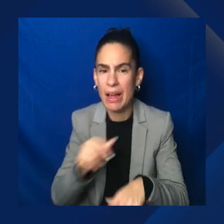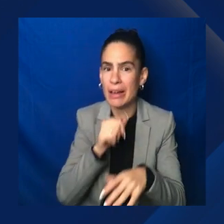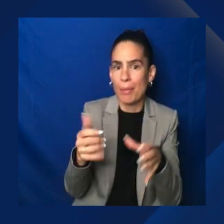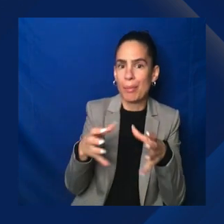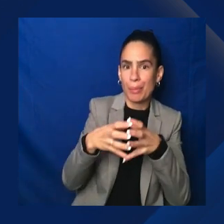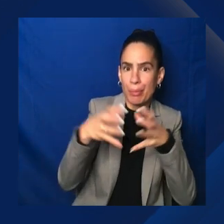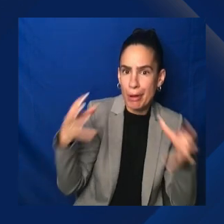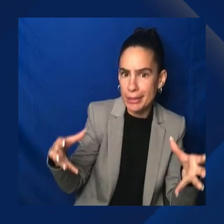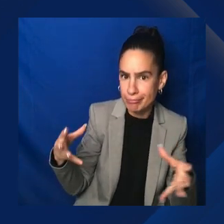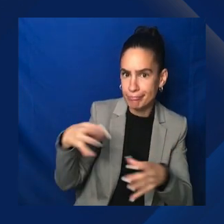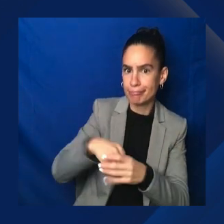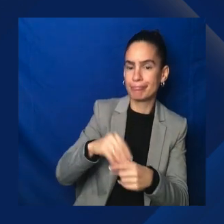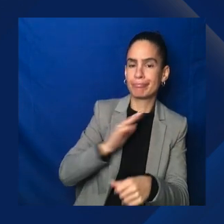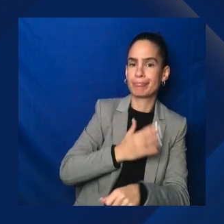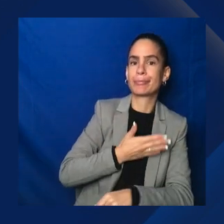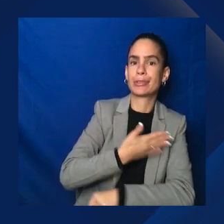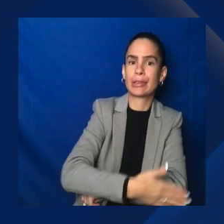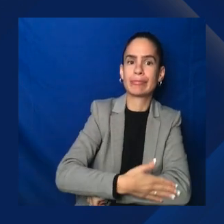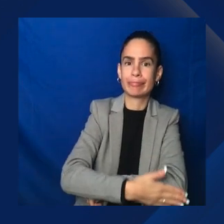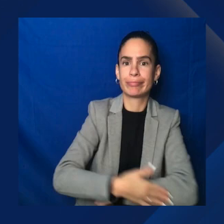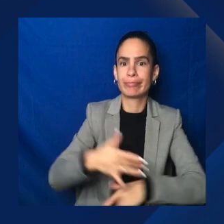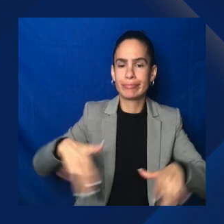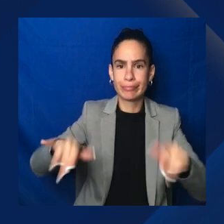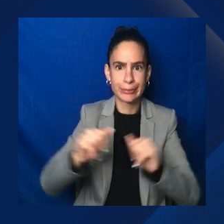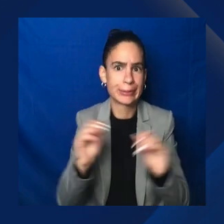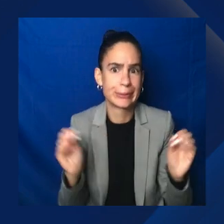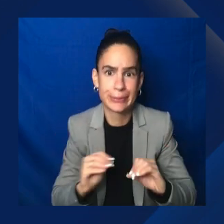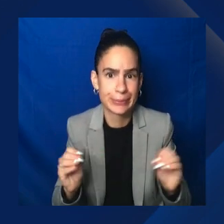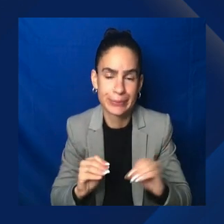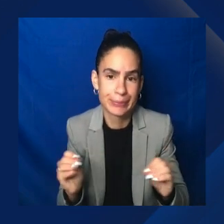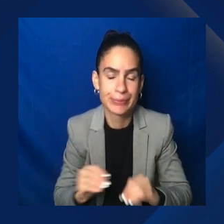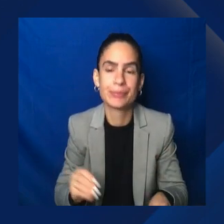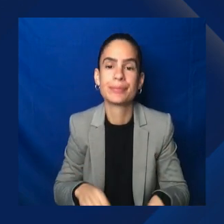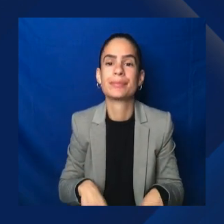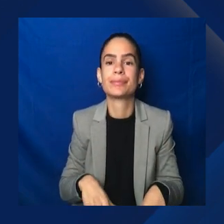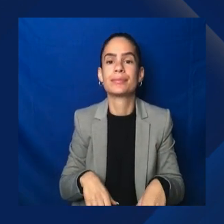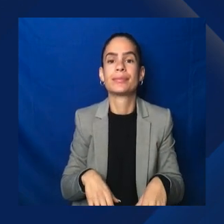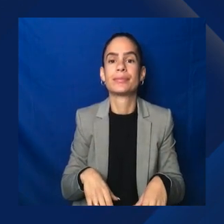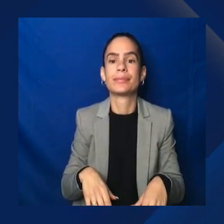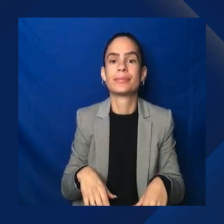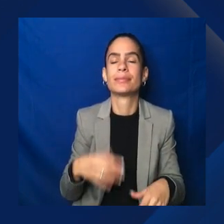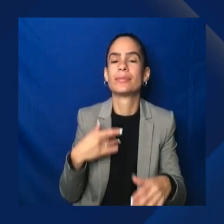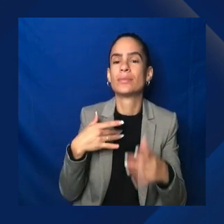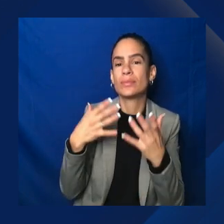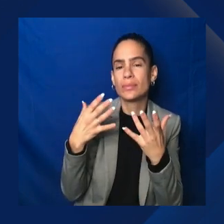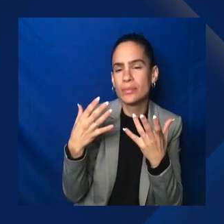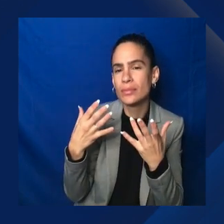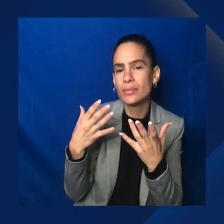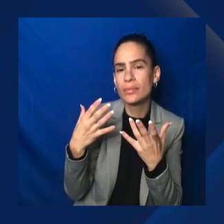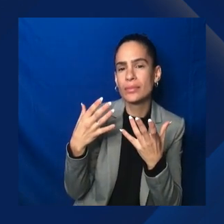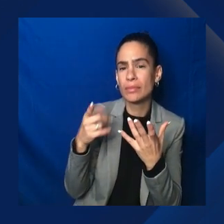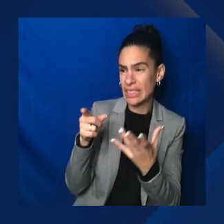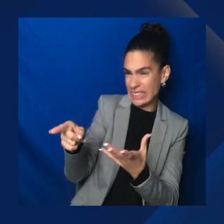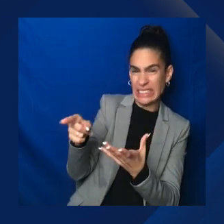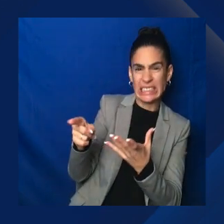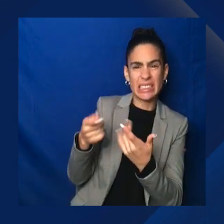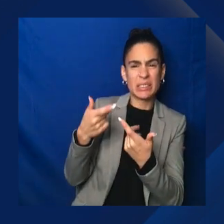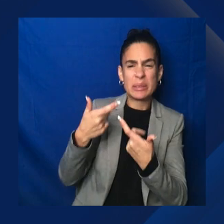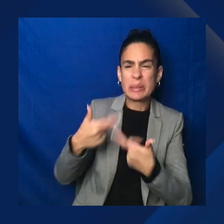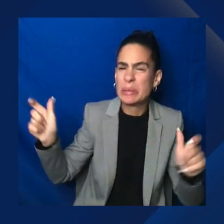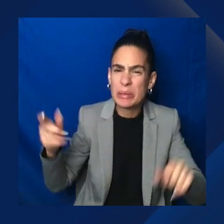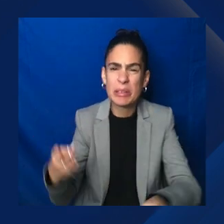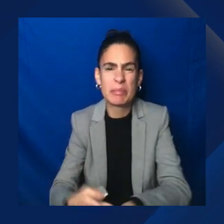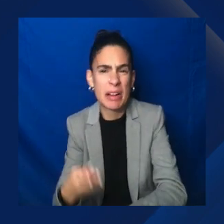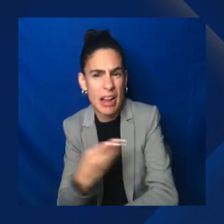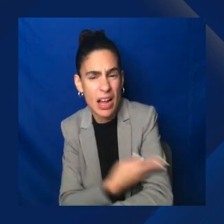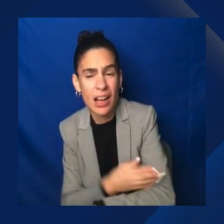area that does that. That would be a huge step in our area to get this and some